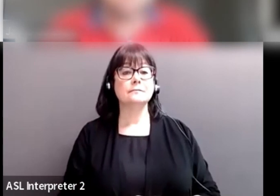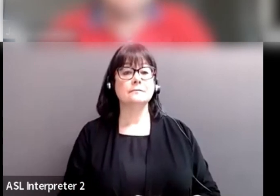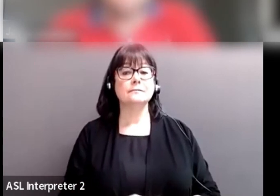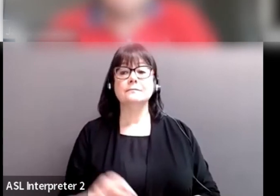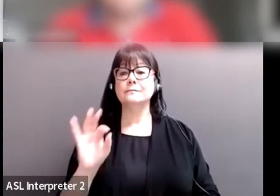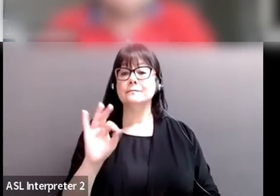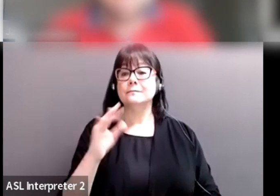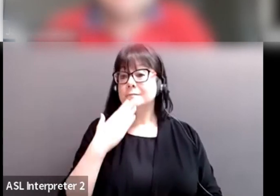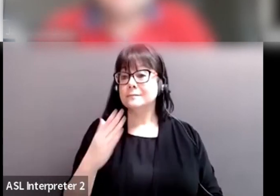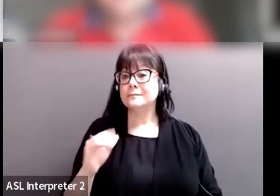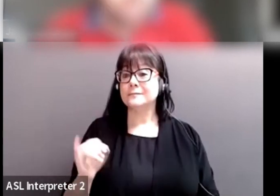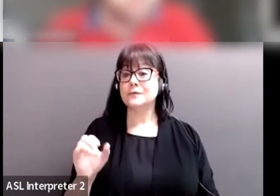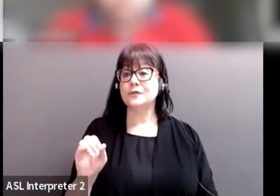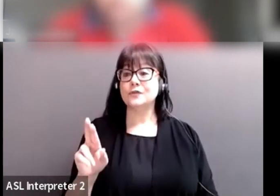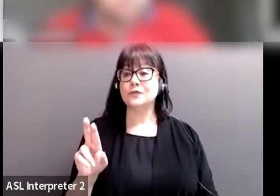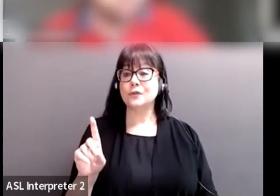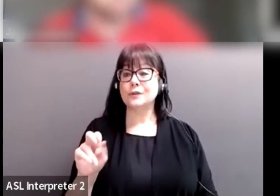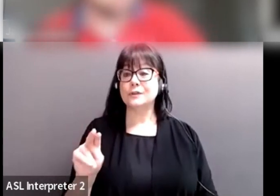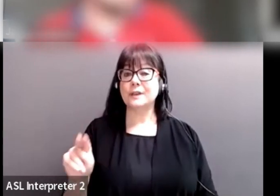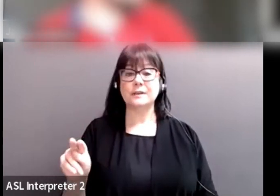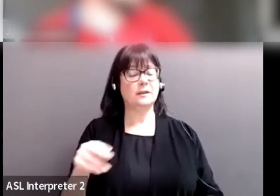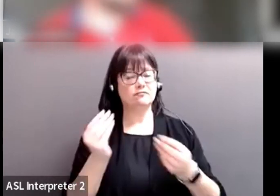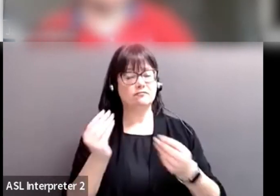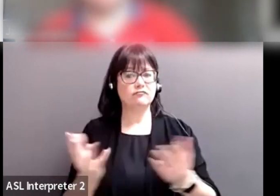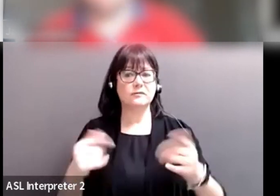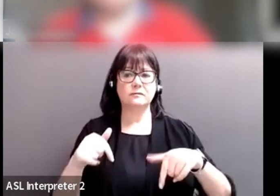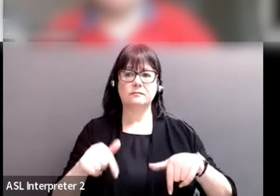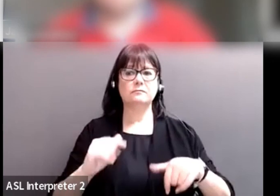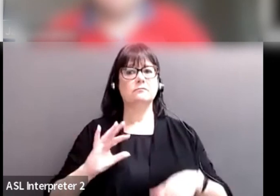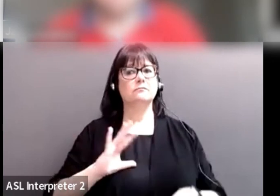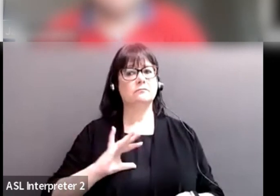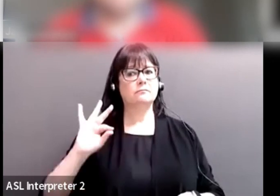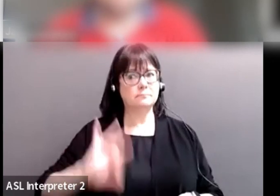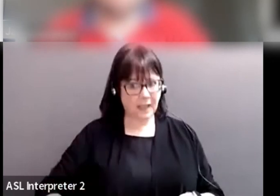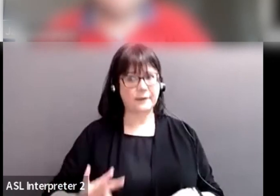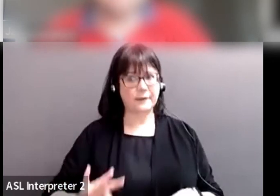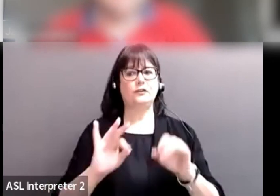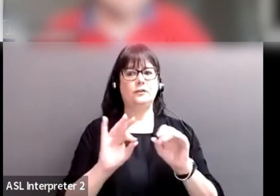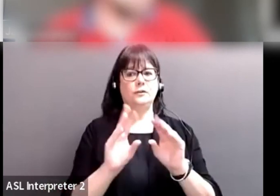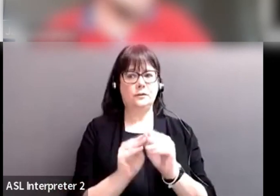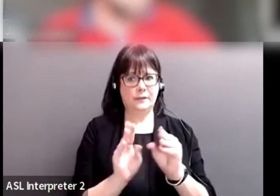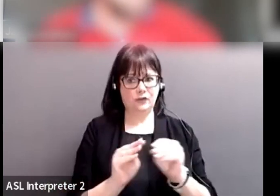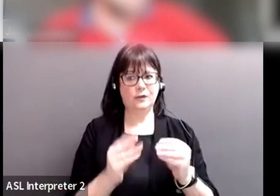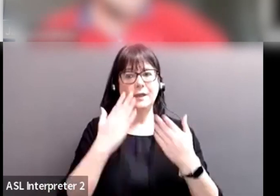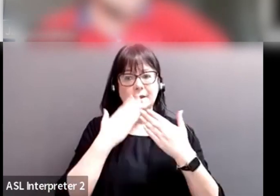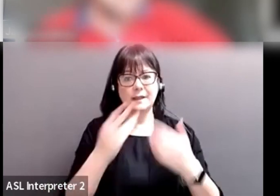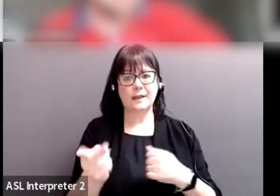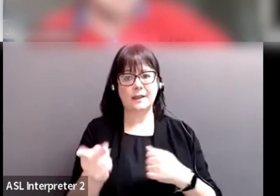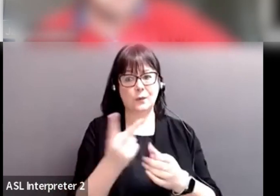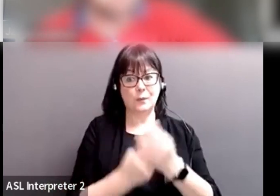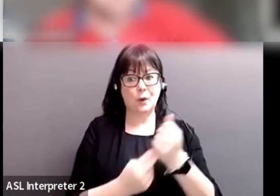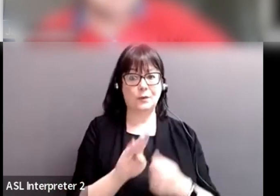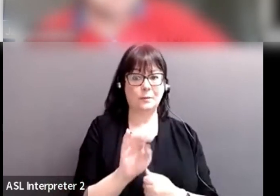Thanks, Jordan. This has been a super helpful session, so thank you, Ben and Katherine. I